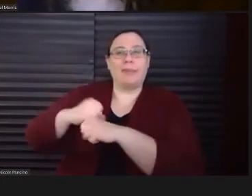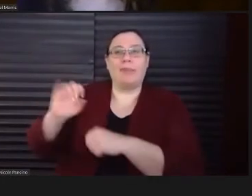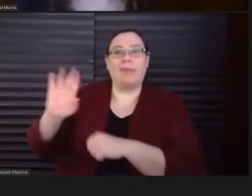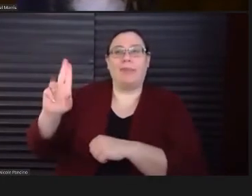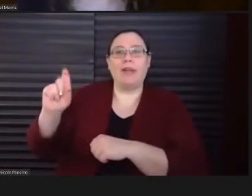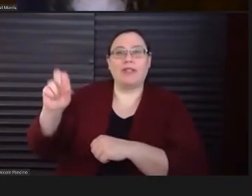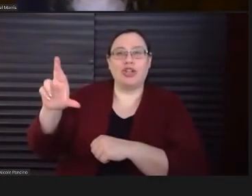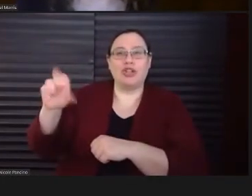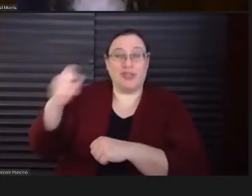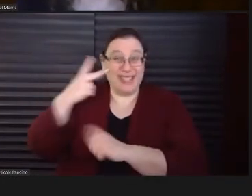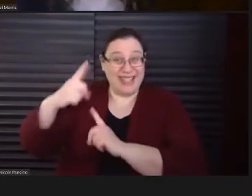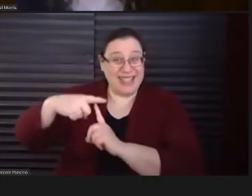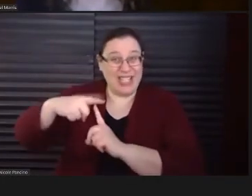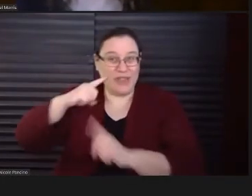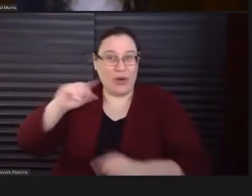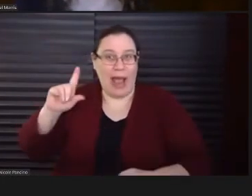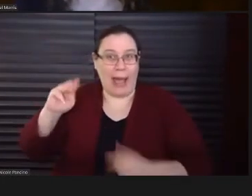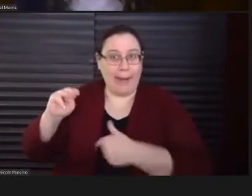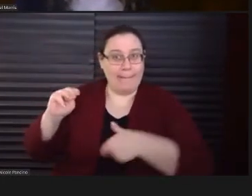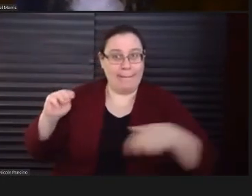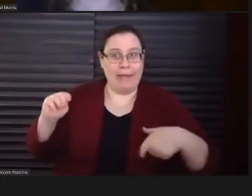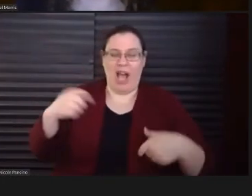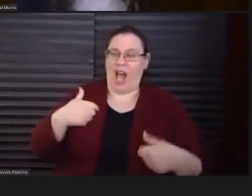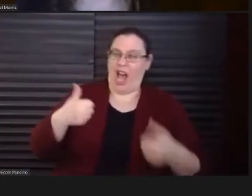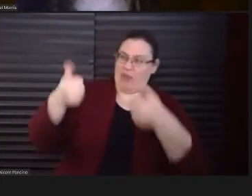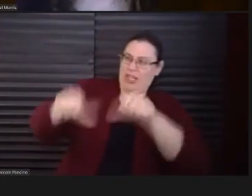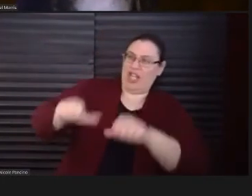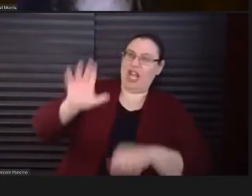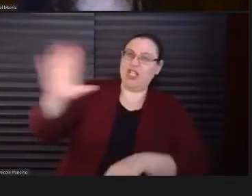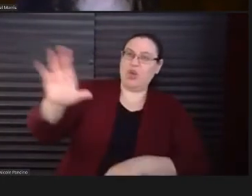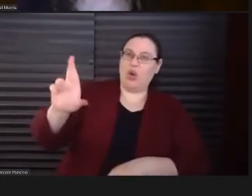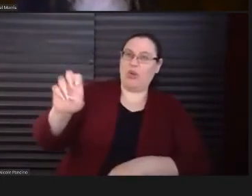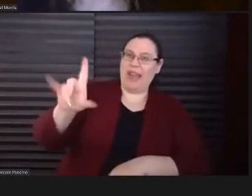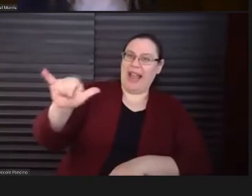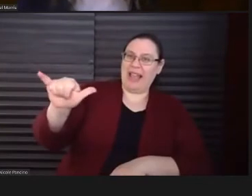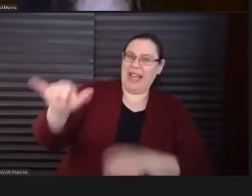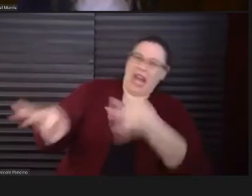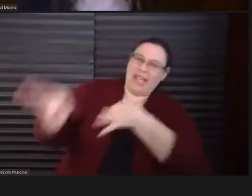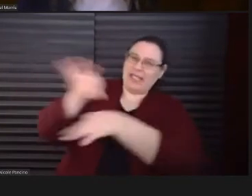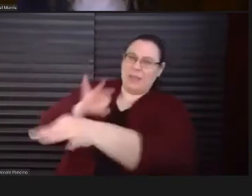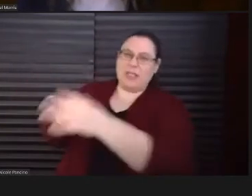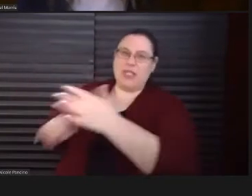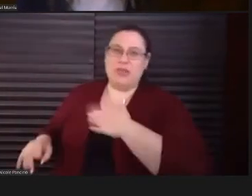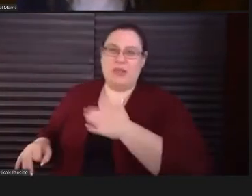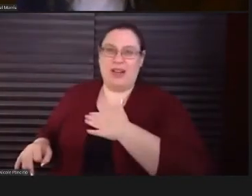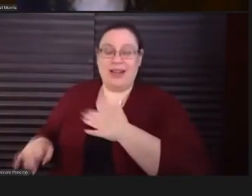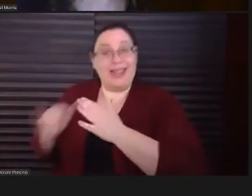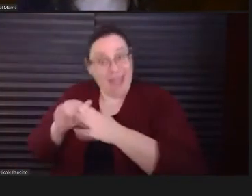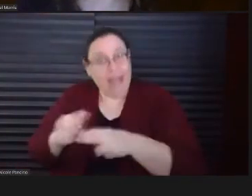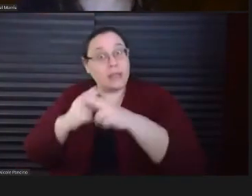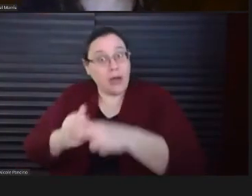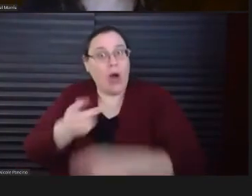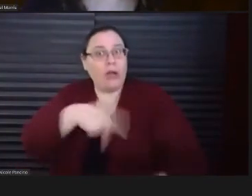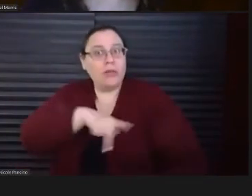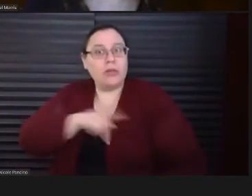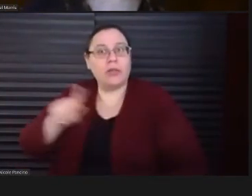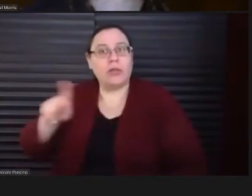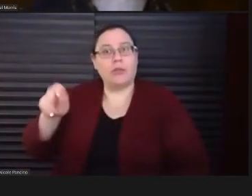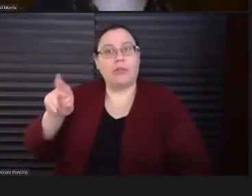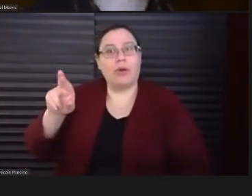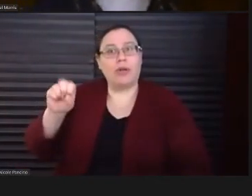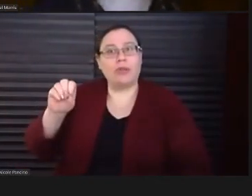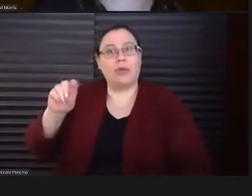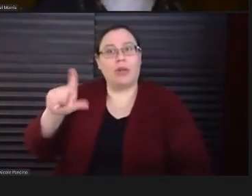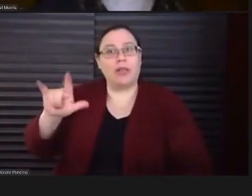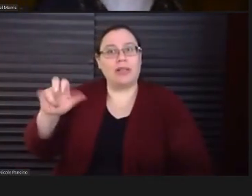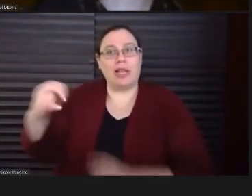says, "I reject your reality and substitute my own." Yeah, that's personalization, and we can and will be